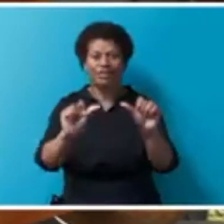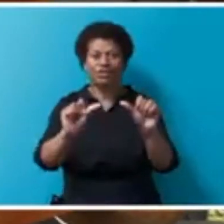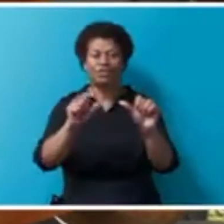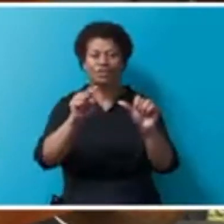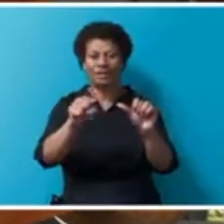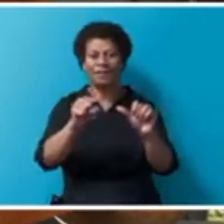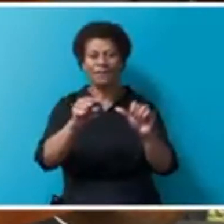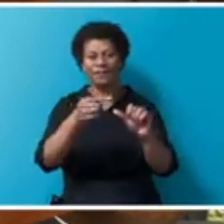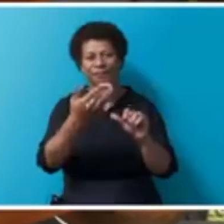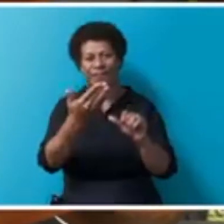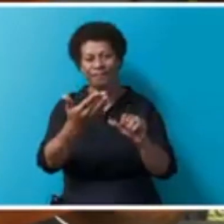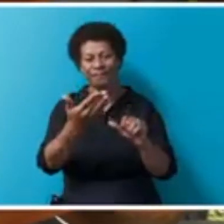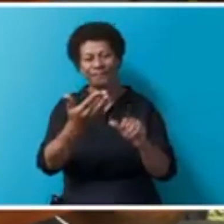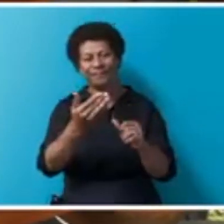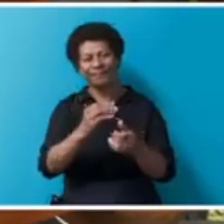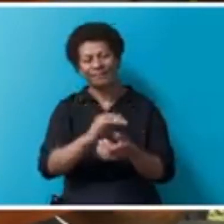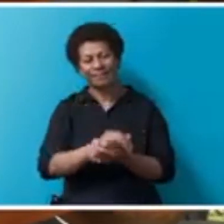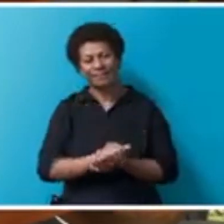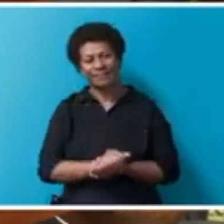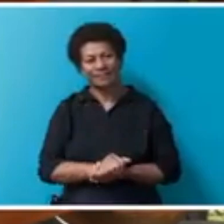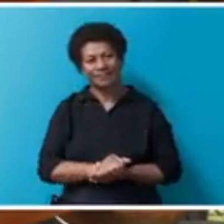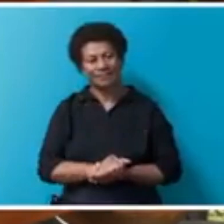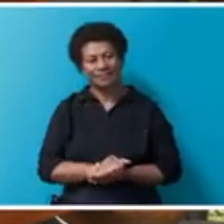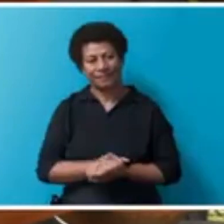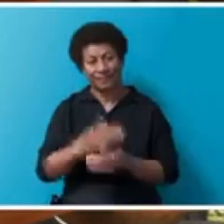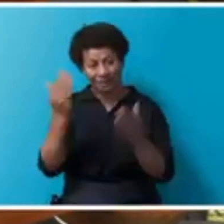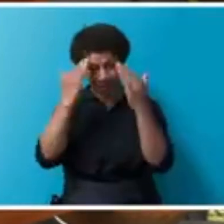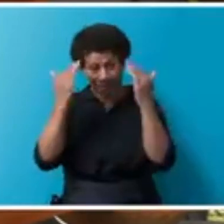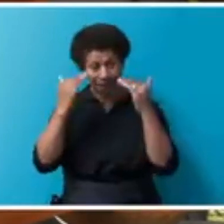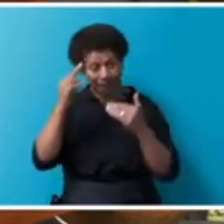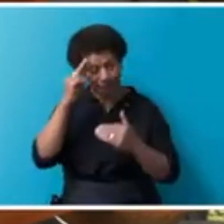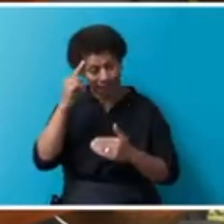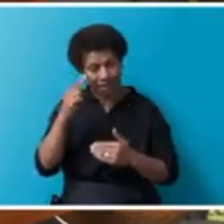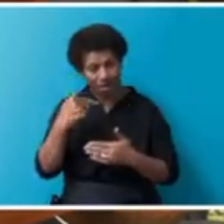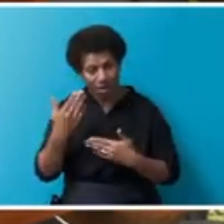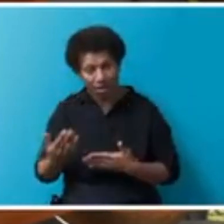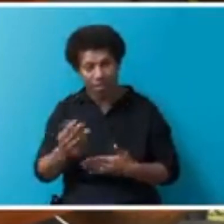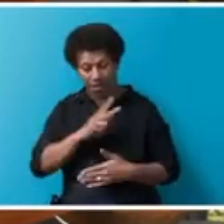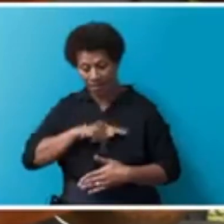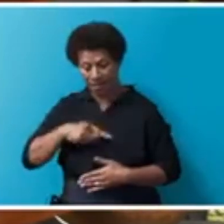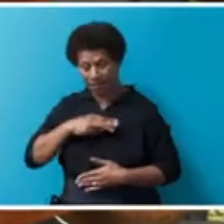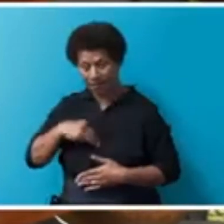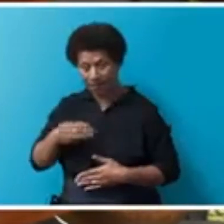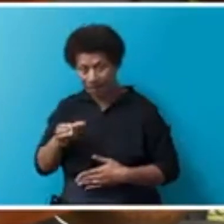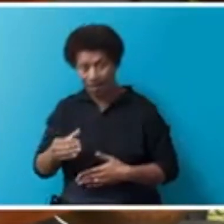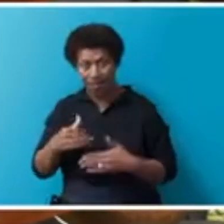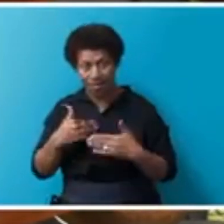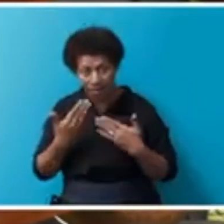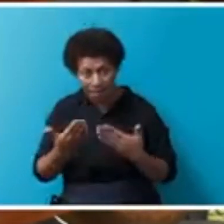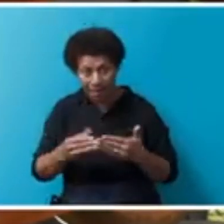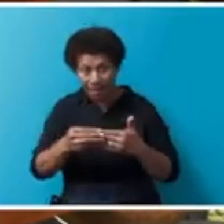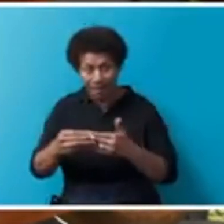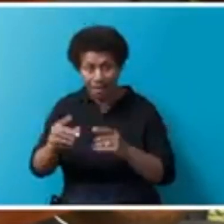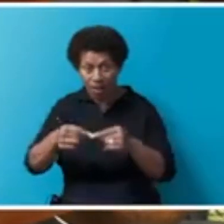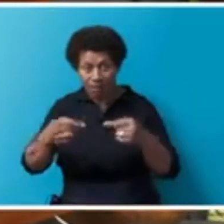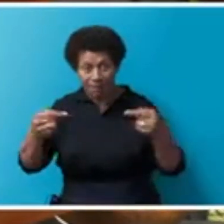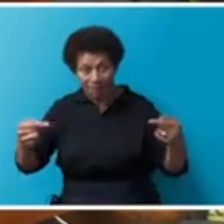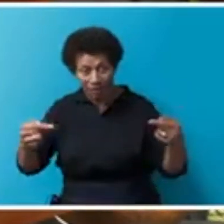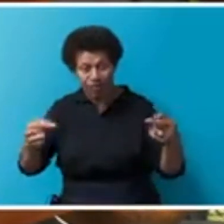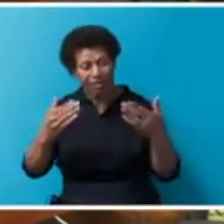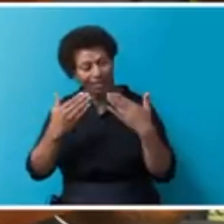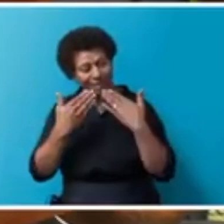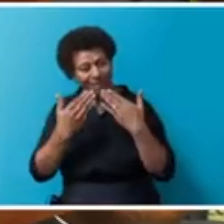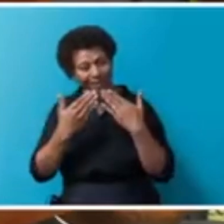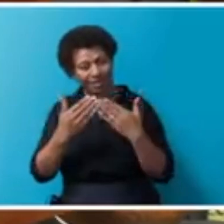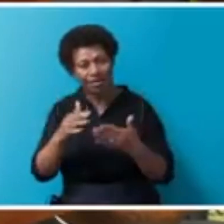milestone. Mr. Speaker, sir, the Honourable Prime Minister, Honourable Leader of the Opposition, Honourable Members, I thank you all